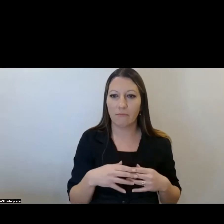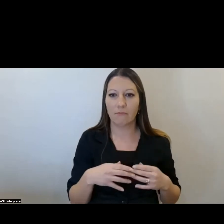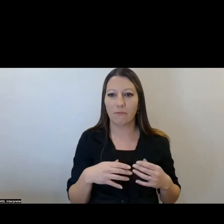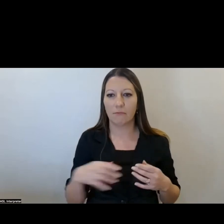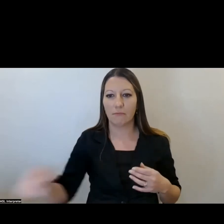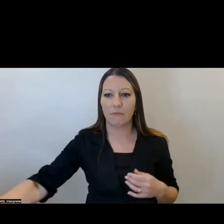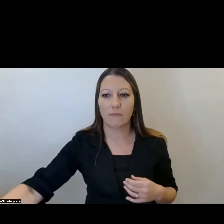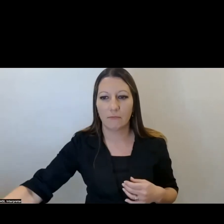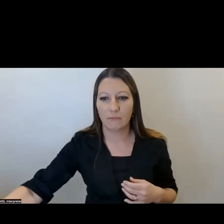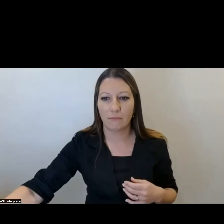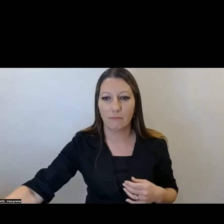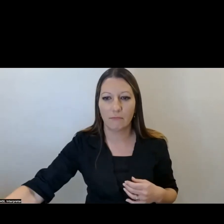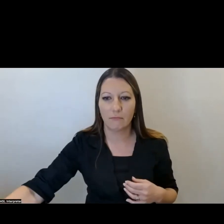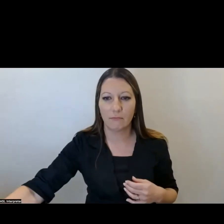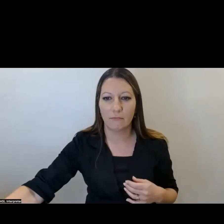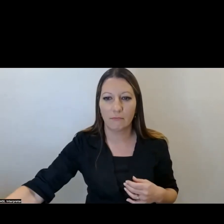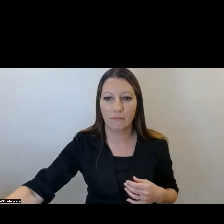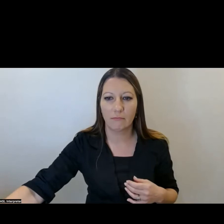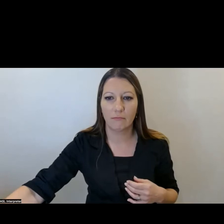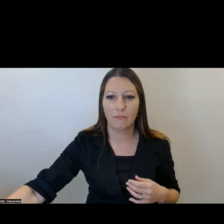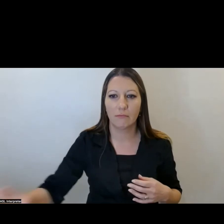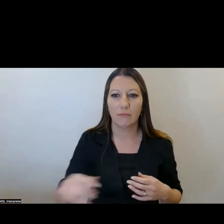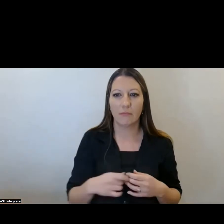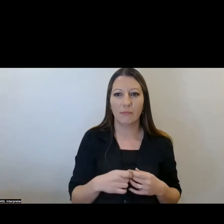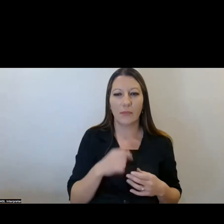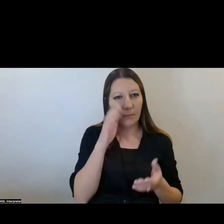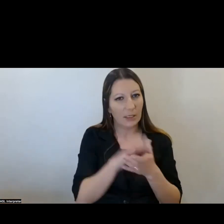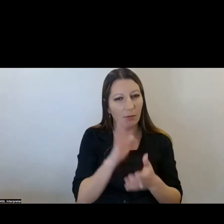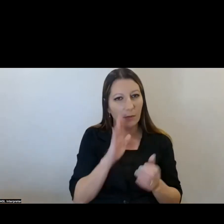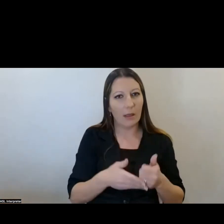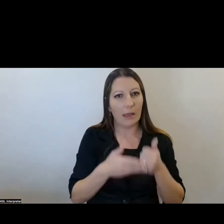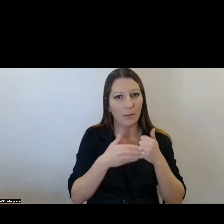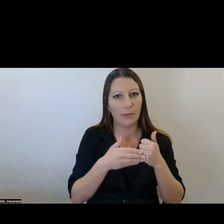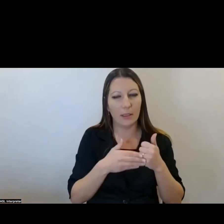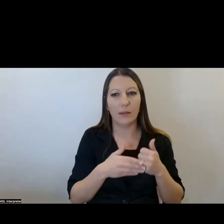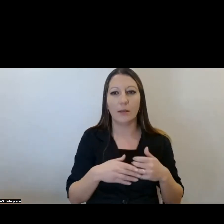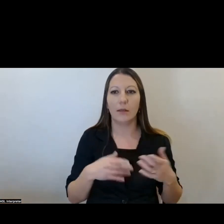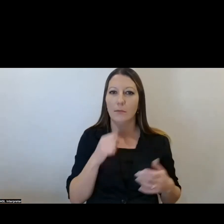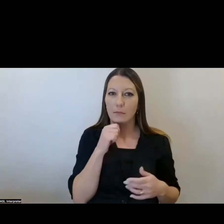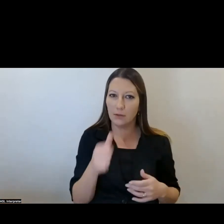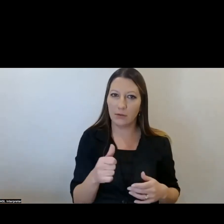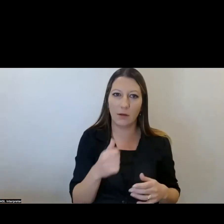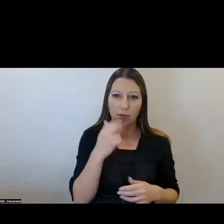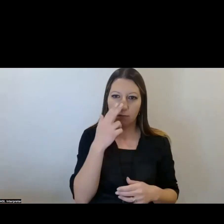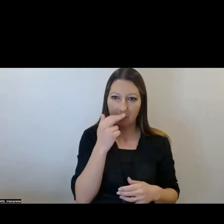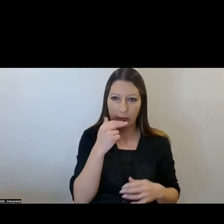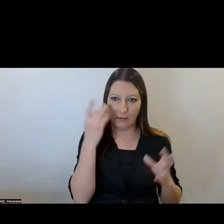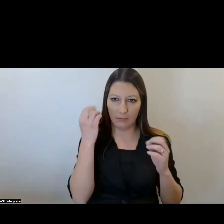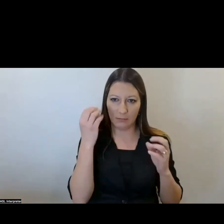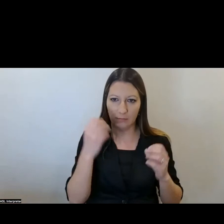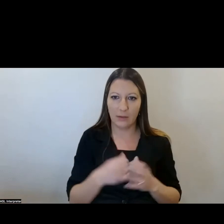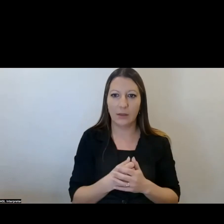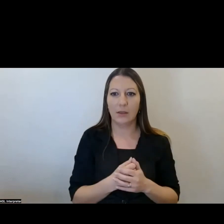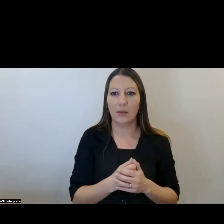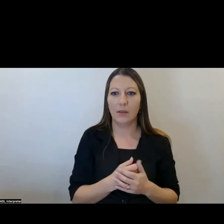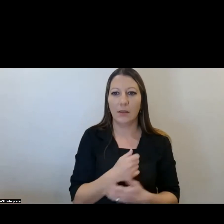absurdity without levity. The suicide in me desired to be incinerated, body a pyre, metamorphosis,